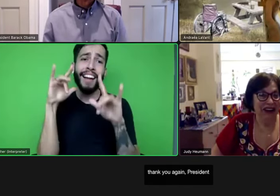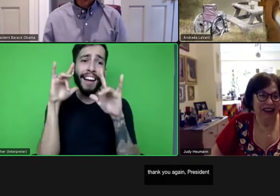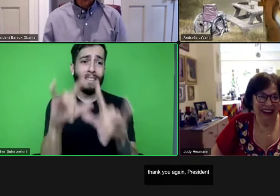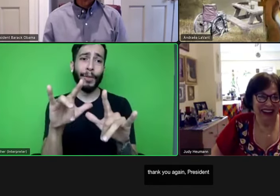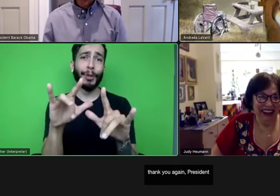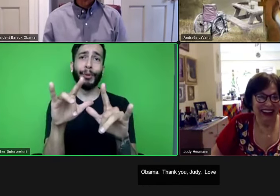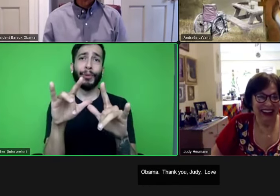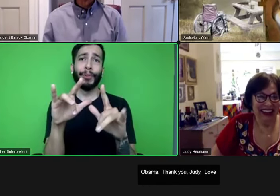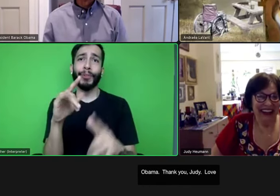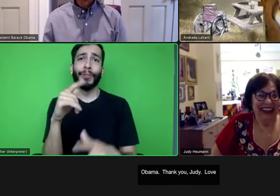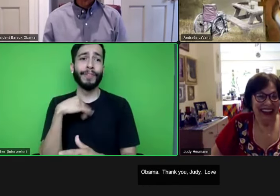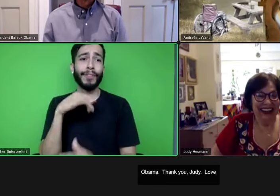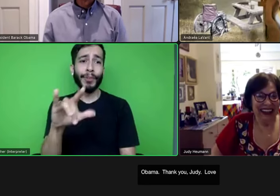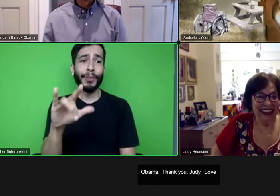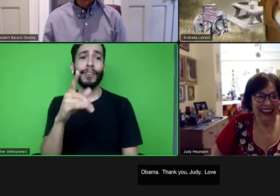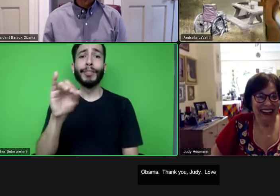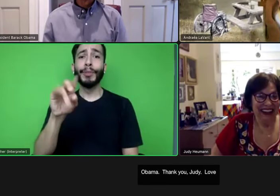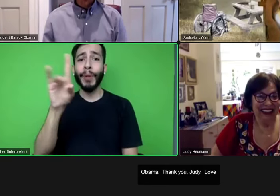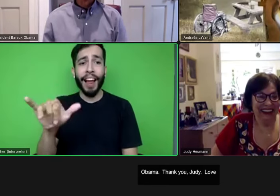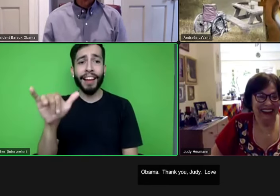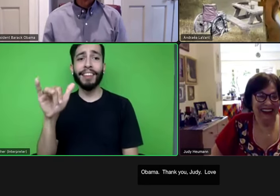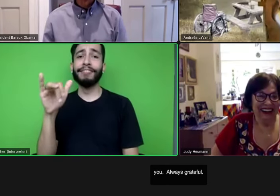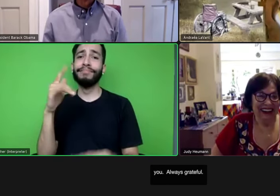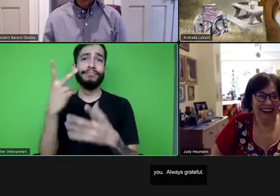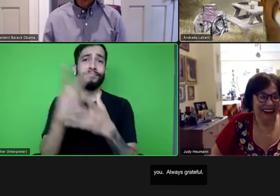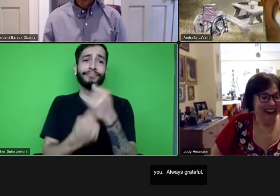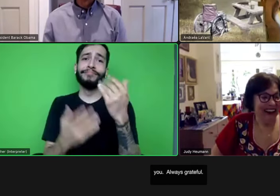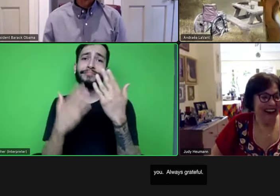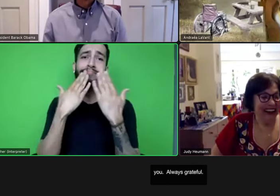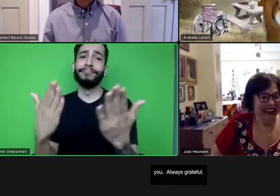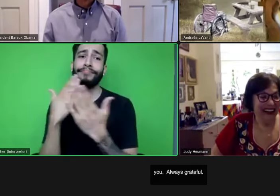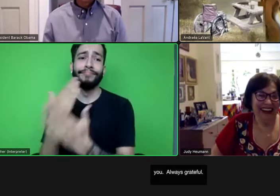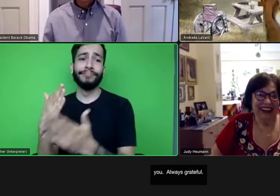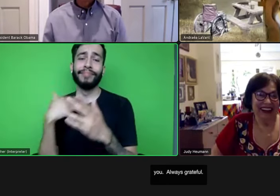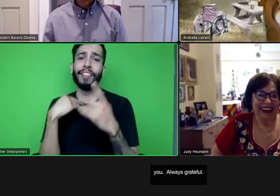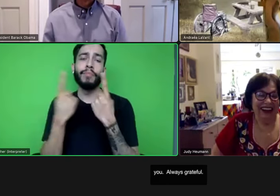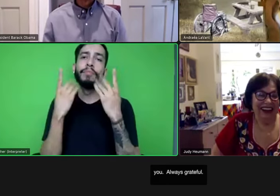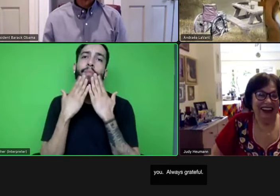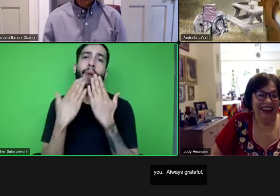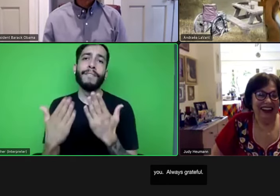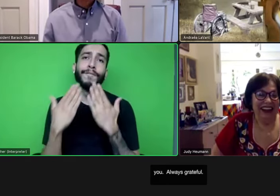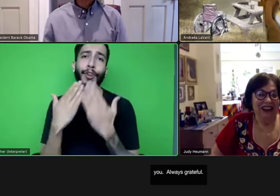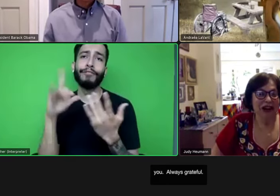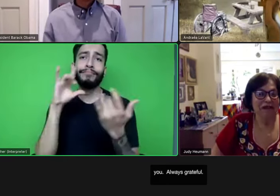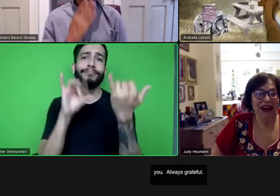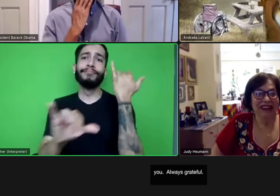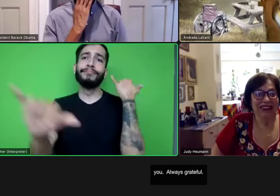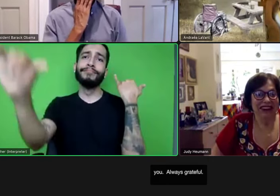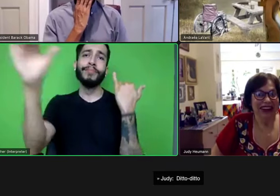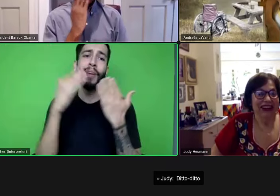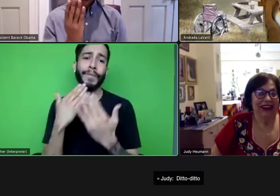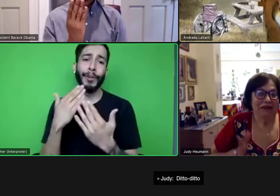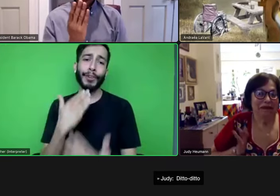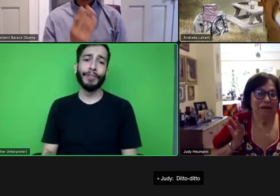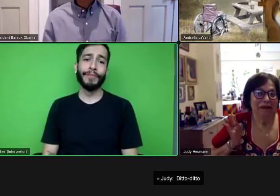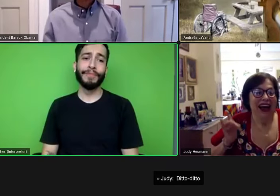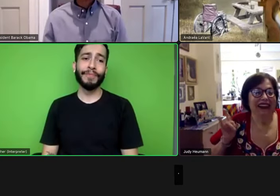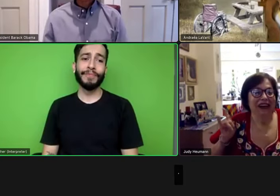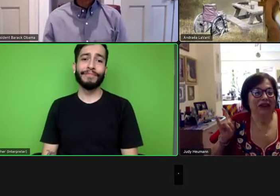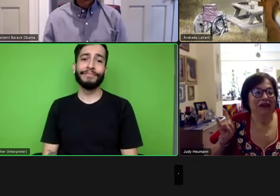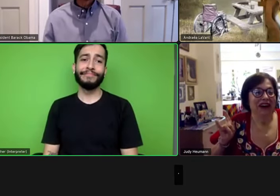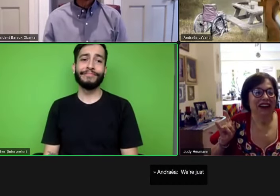Yeah, ditto. And we're just grateful. Thank you all so much. Thank you very much.